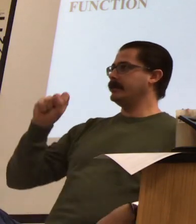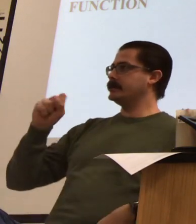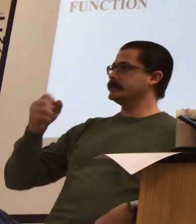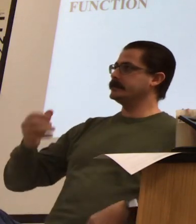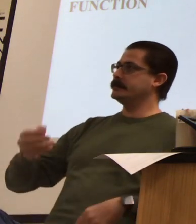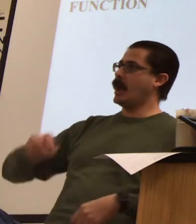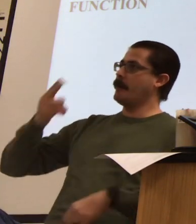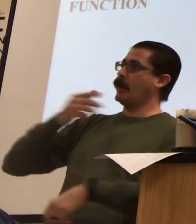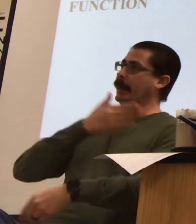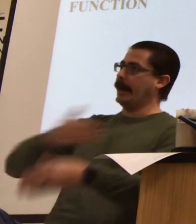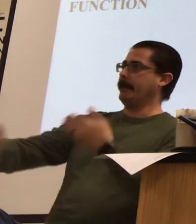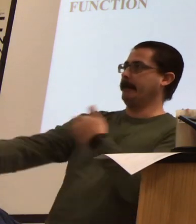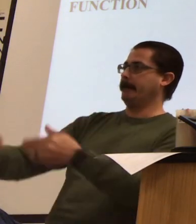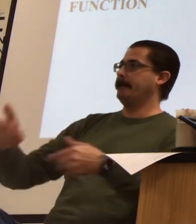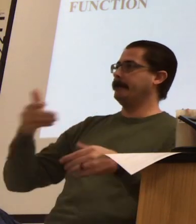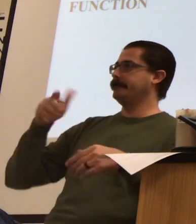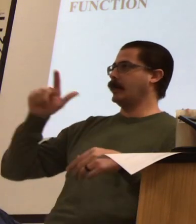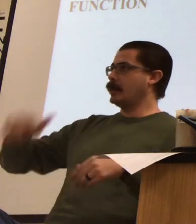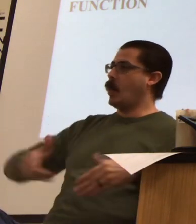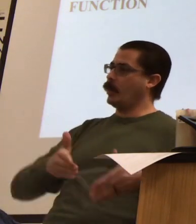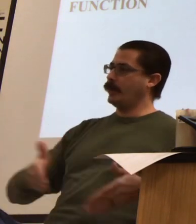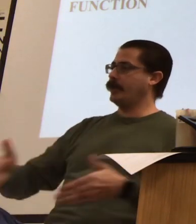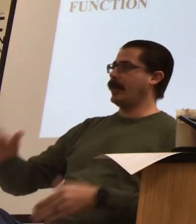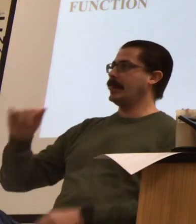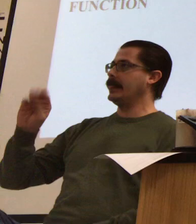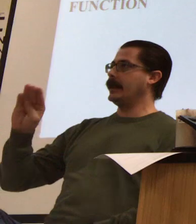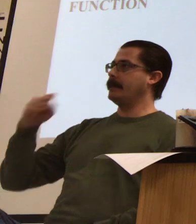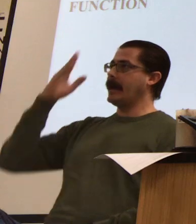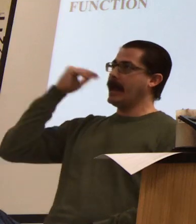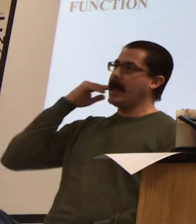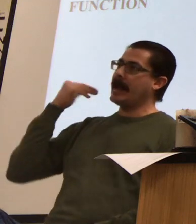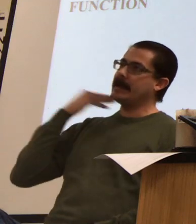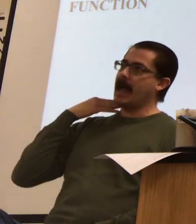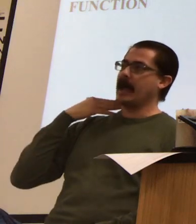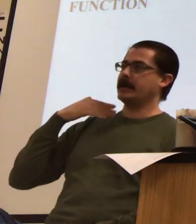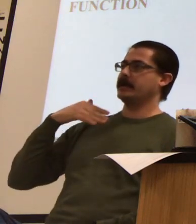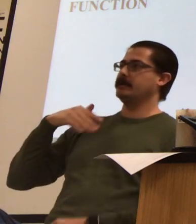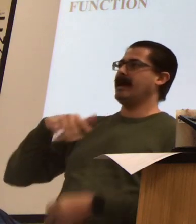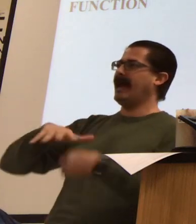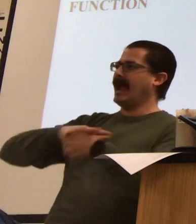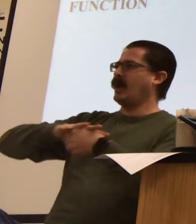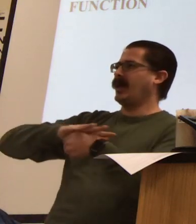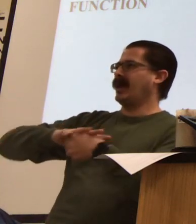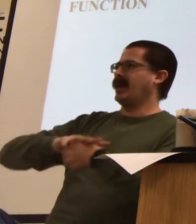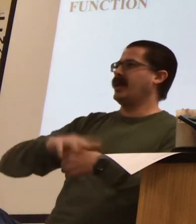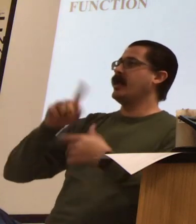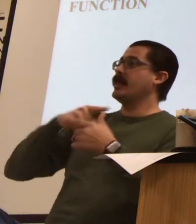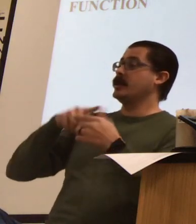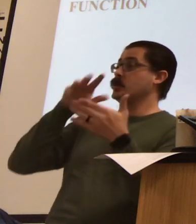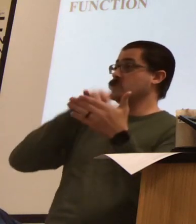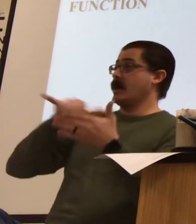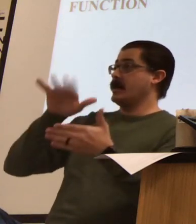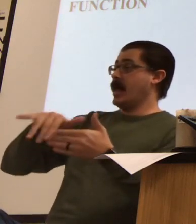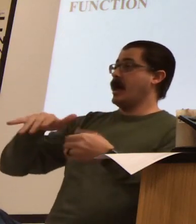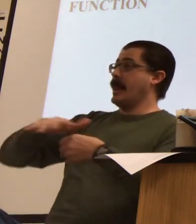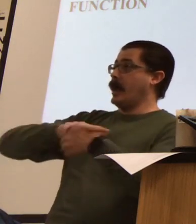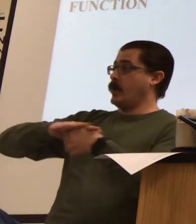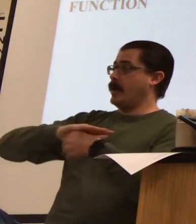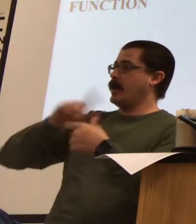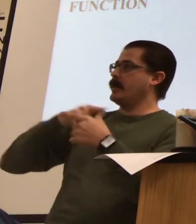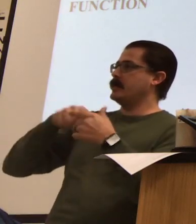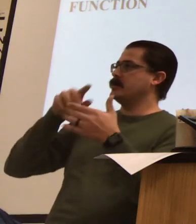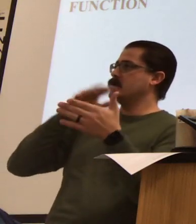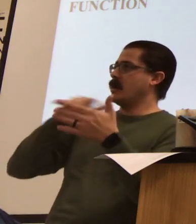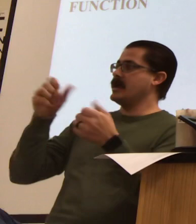limb, lower limb, head, neck, by region. And then when you study a region, you